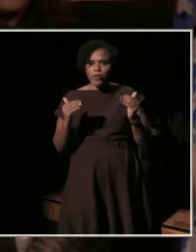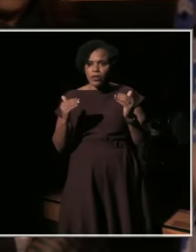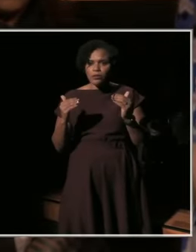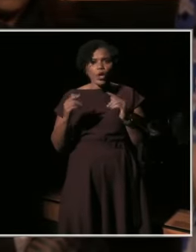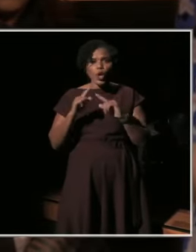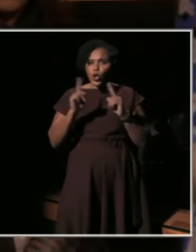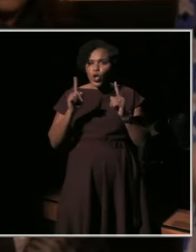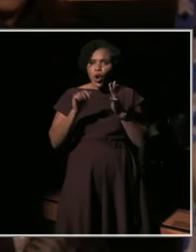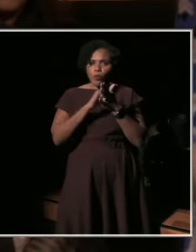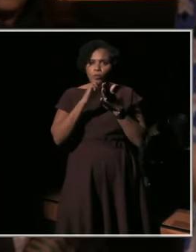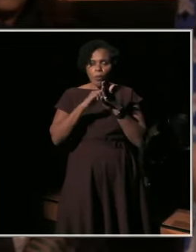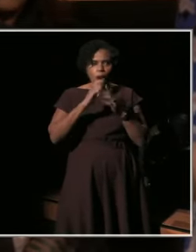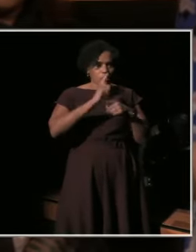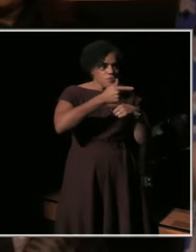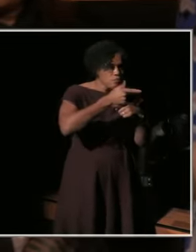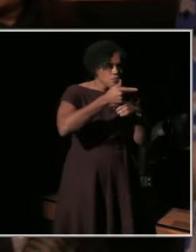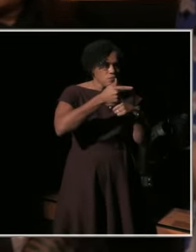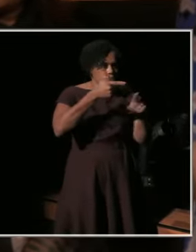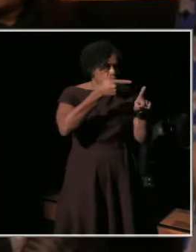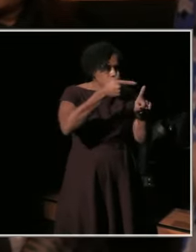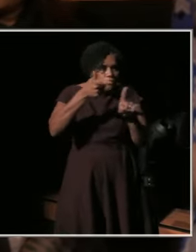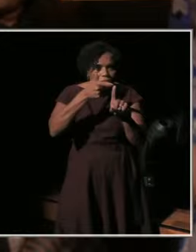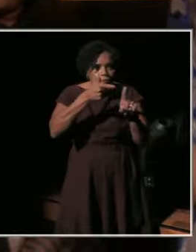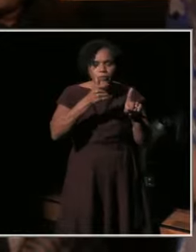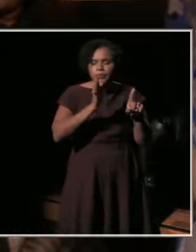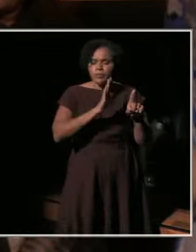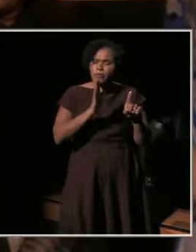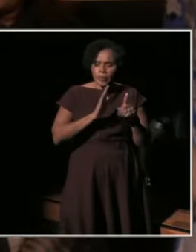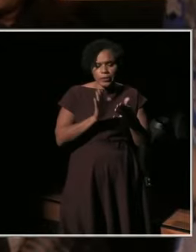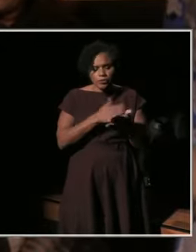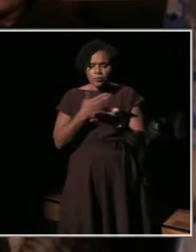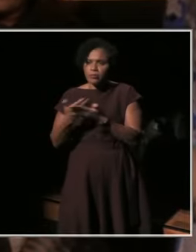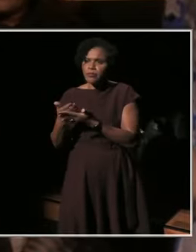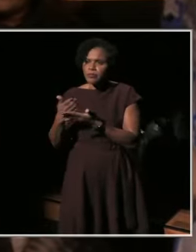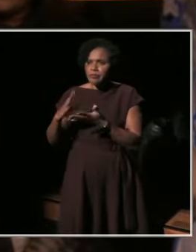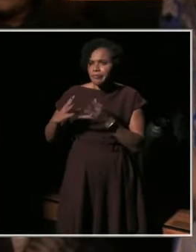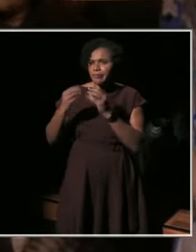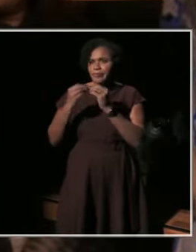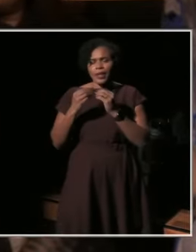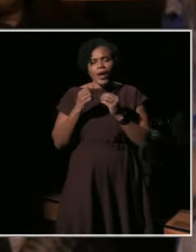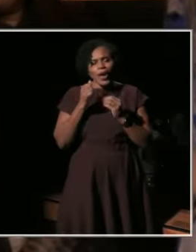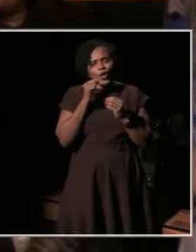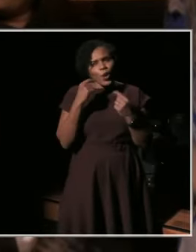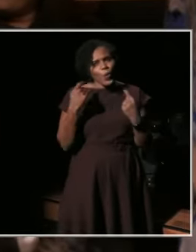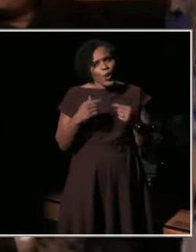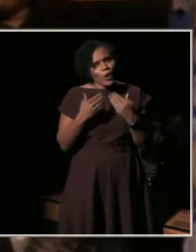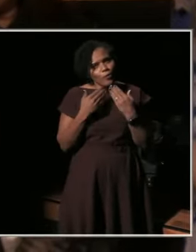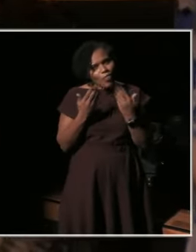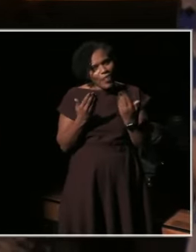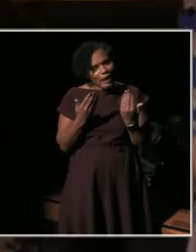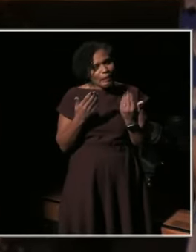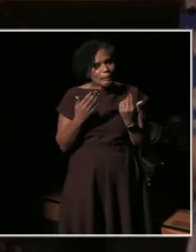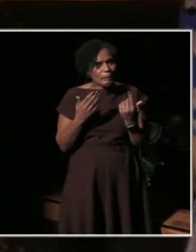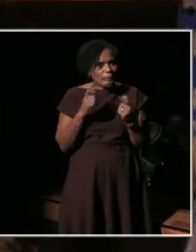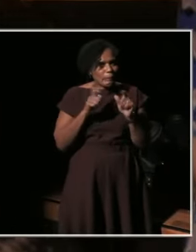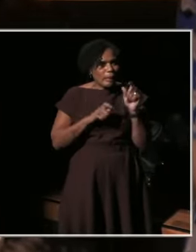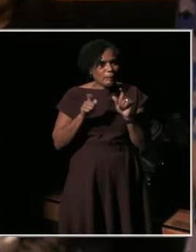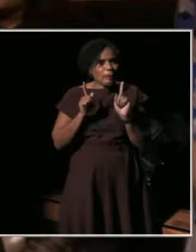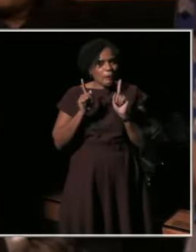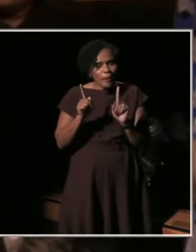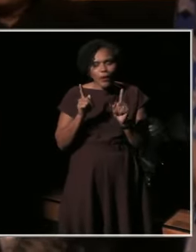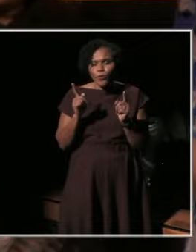doc. So I know we're not allowed to thank people, but I'd just like to thank all the artistic advisors